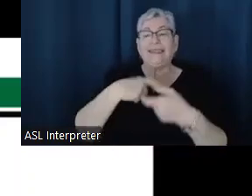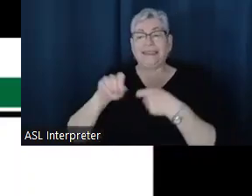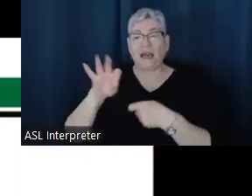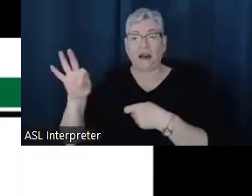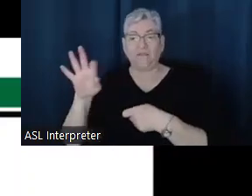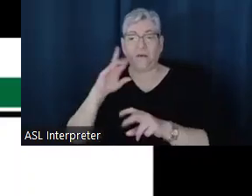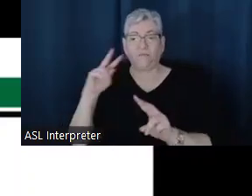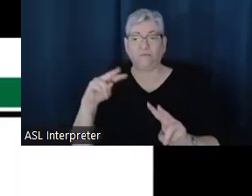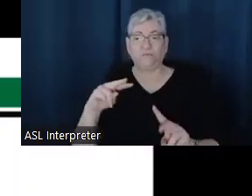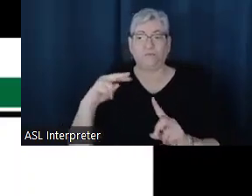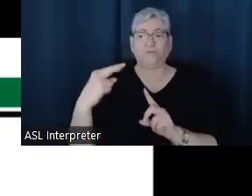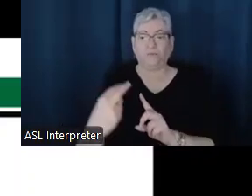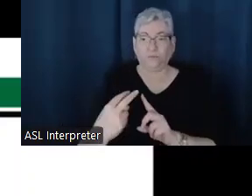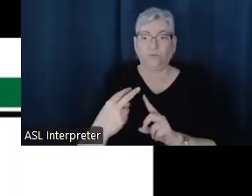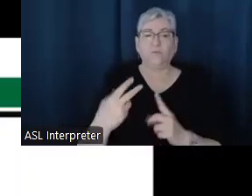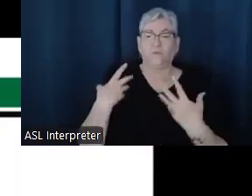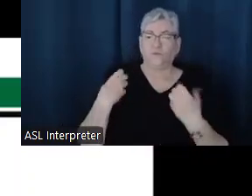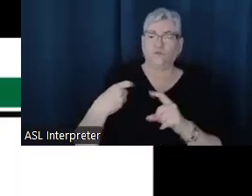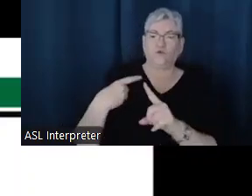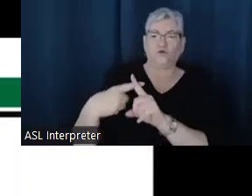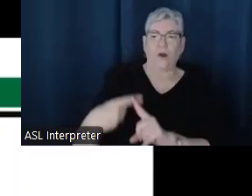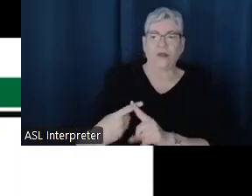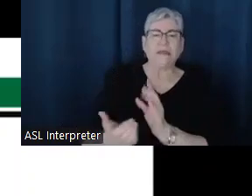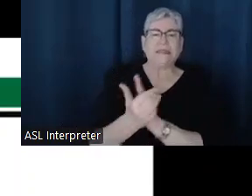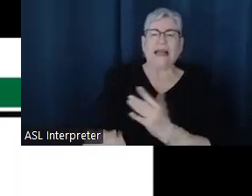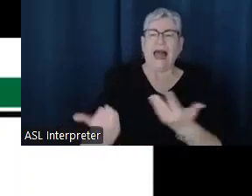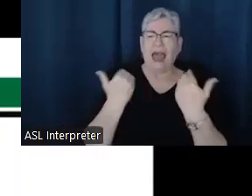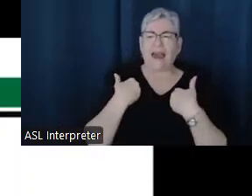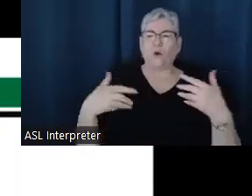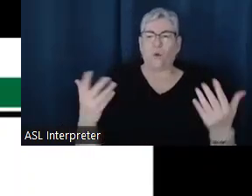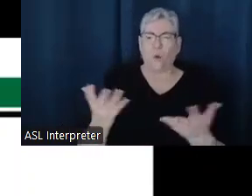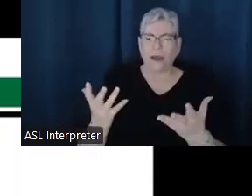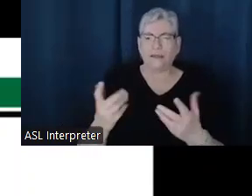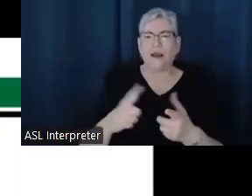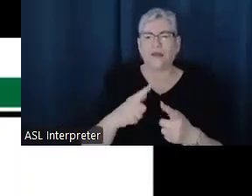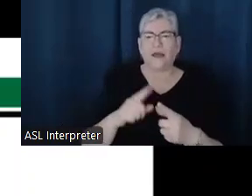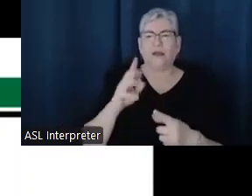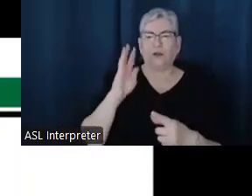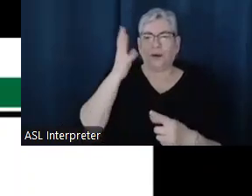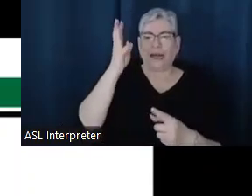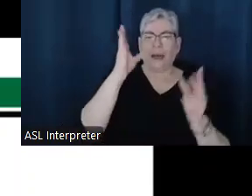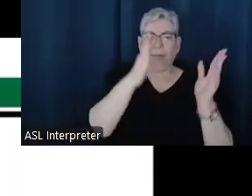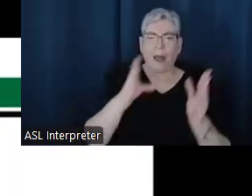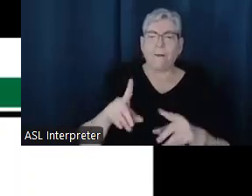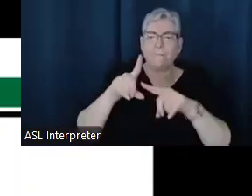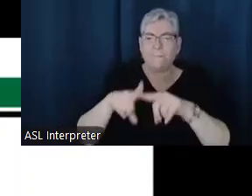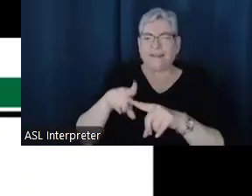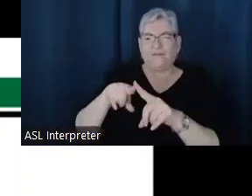what their strengths and what their skills are and creating plans that are based off of those